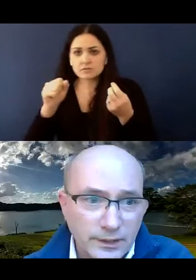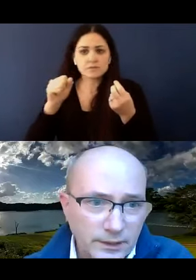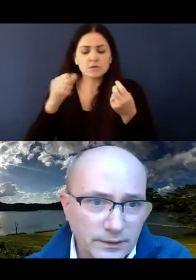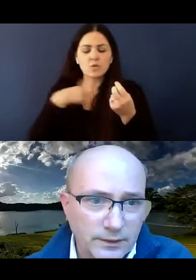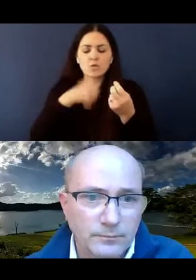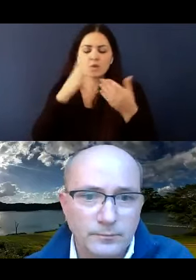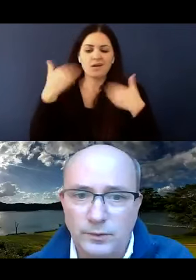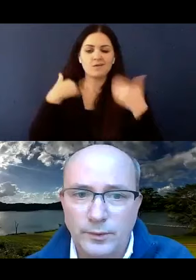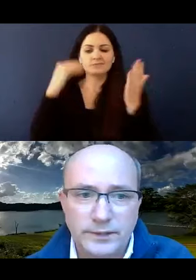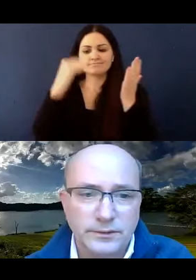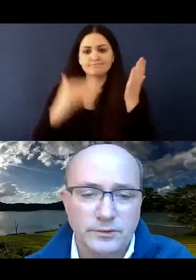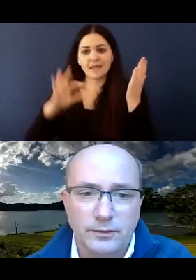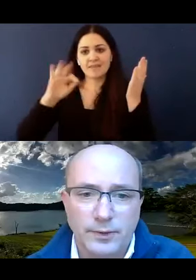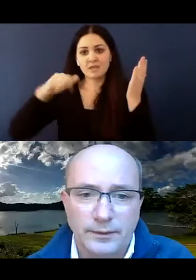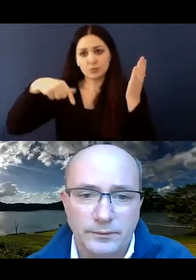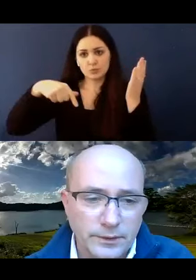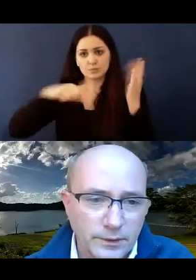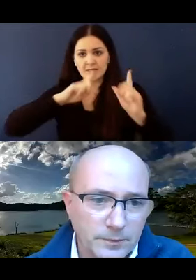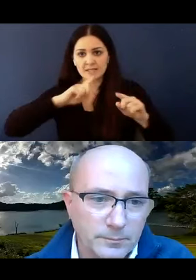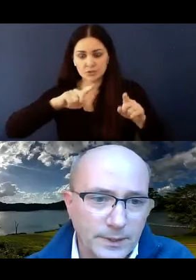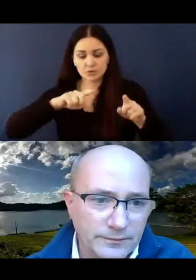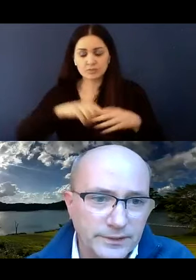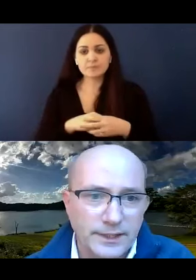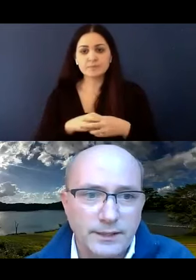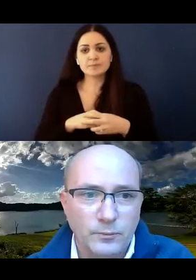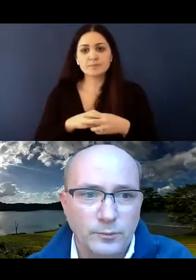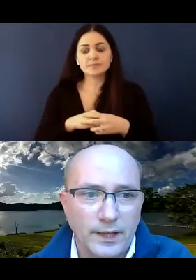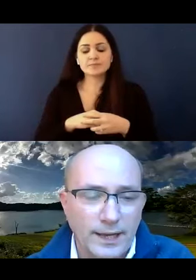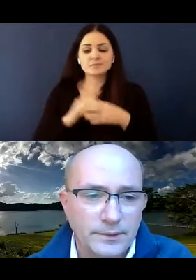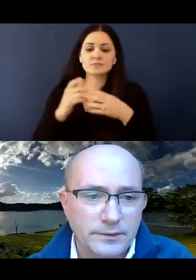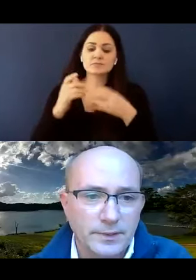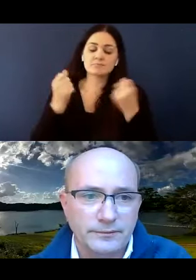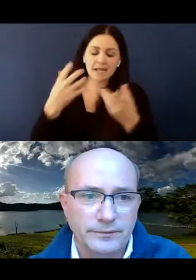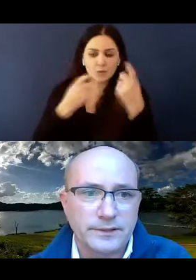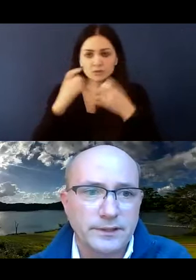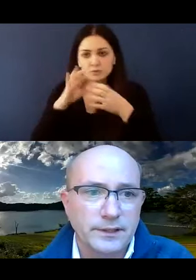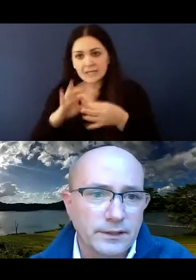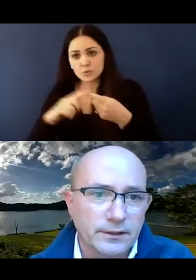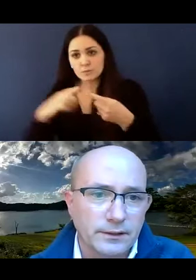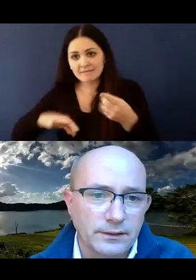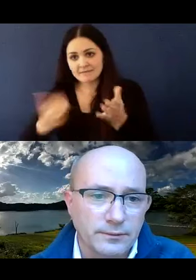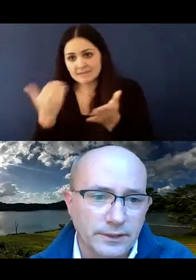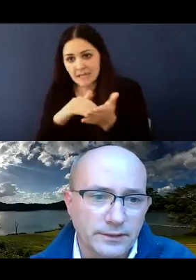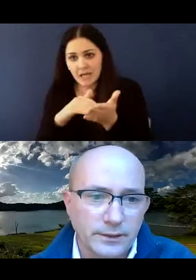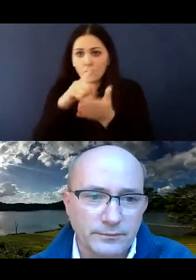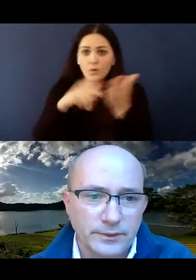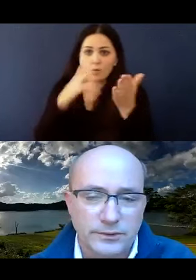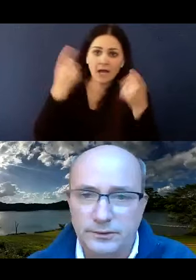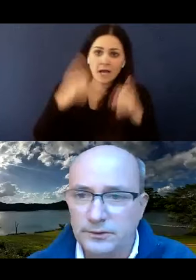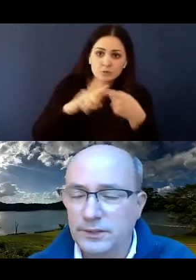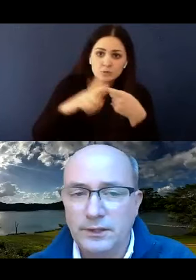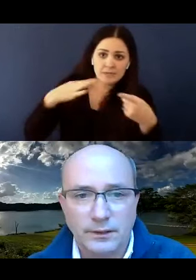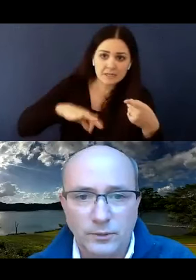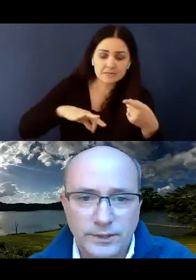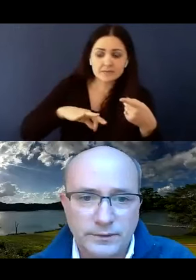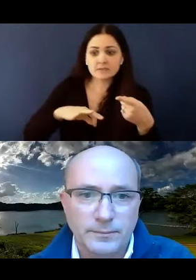those. There are questions around benefits again and what will happen to benefits if we continue to have